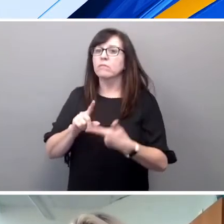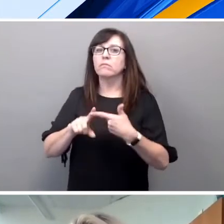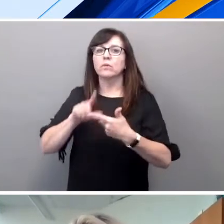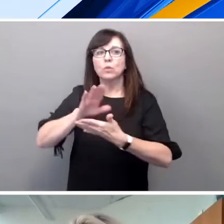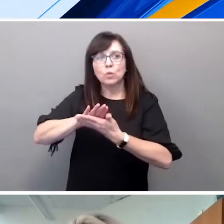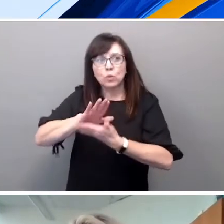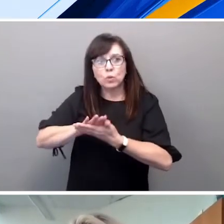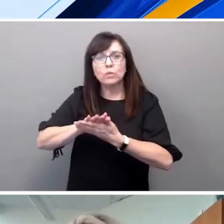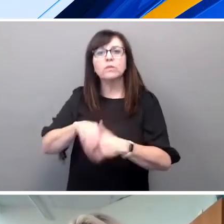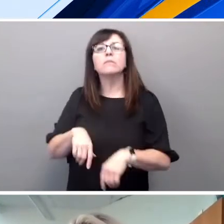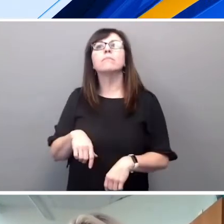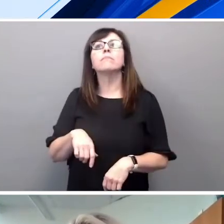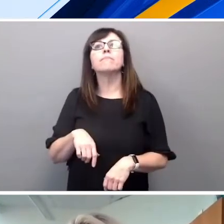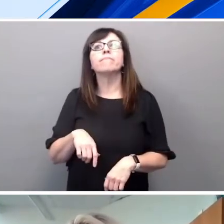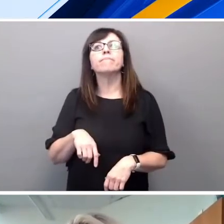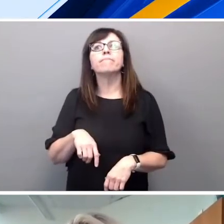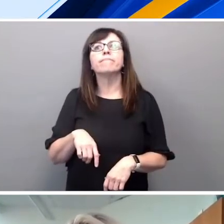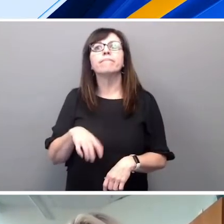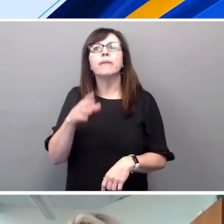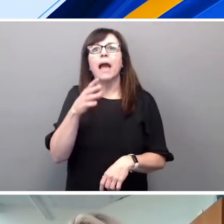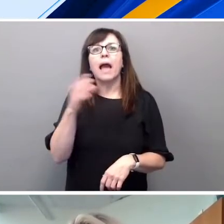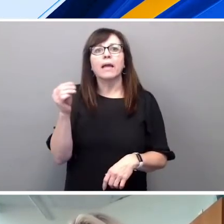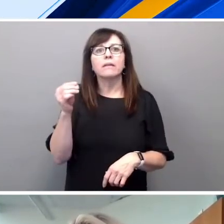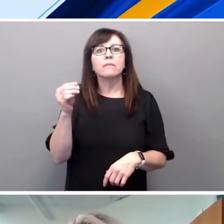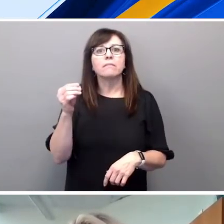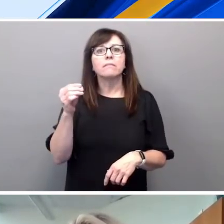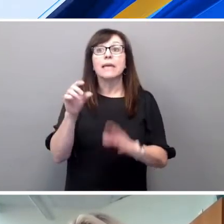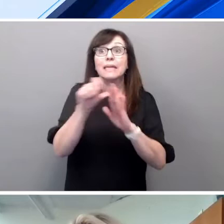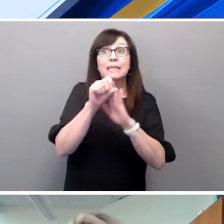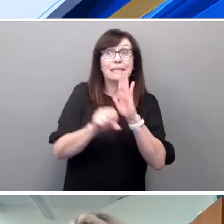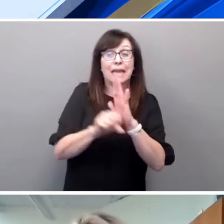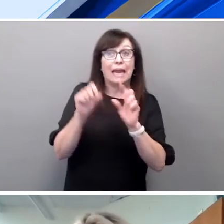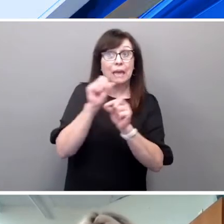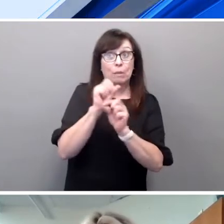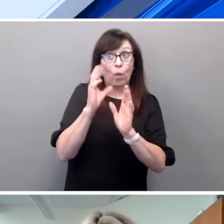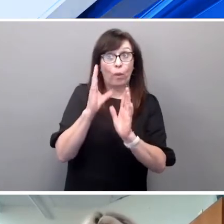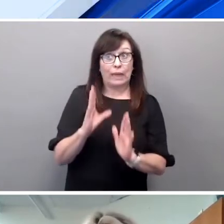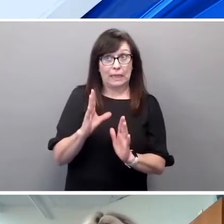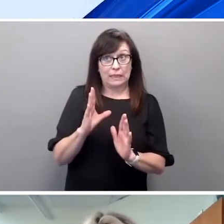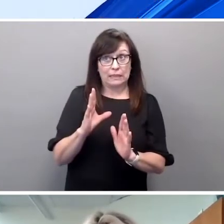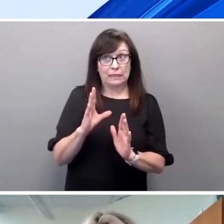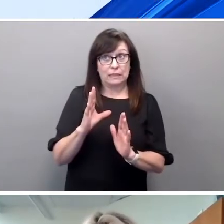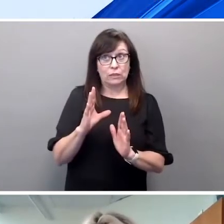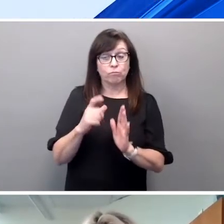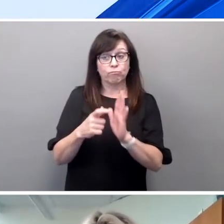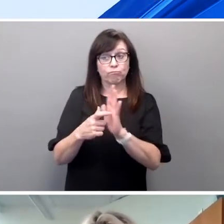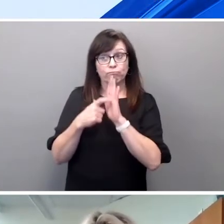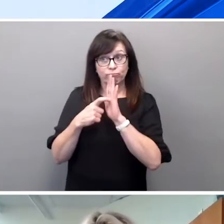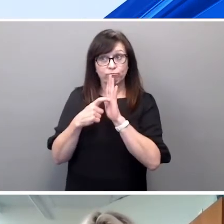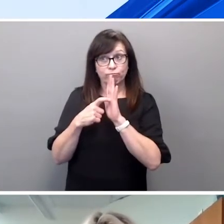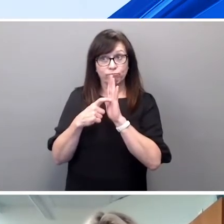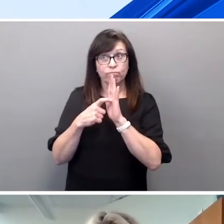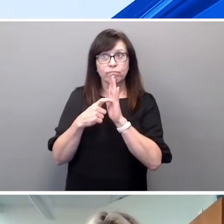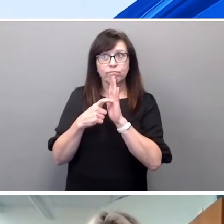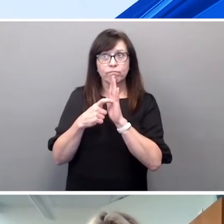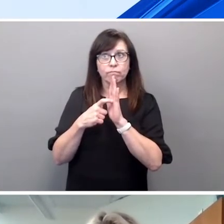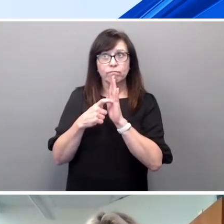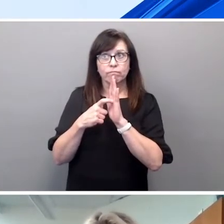schools, and state employees to include